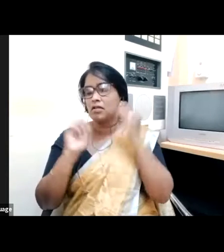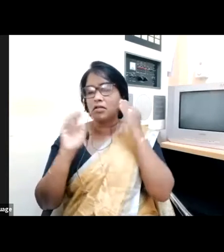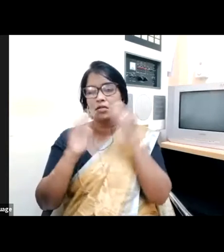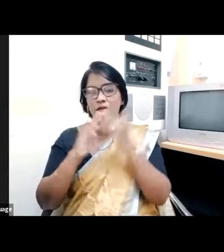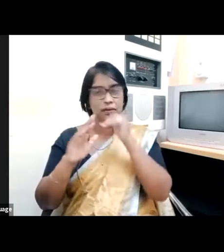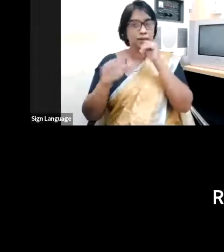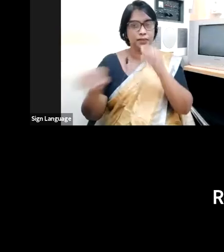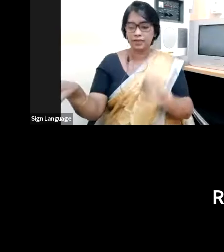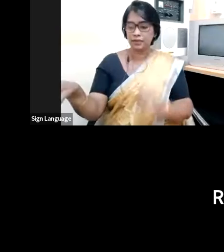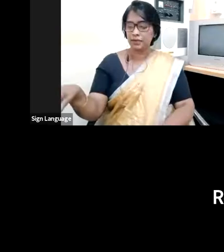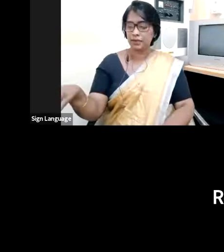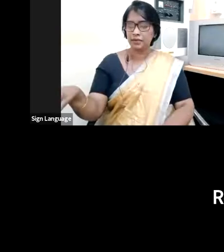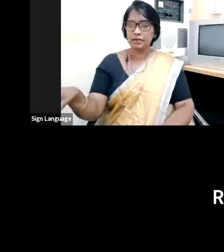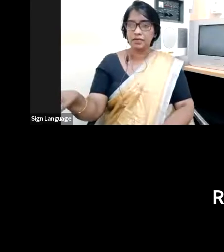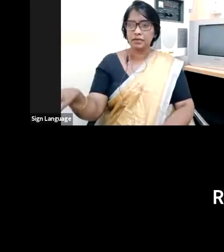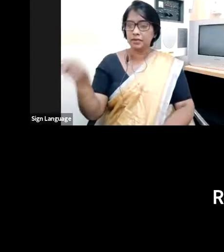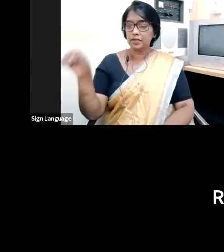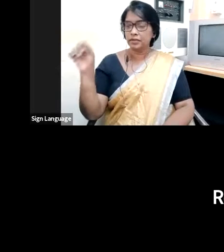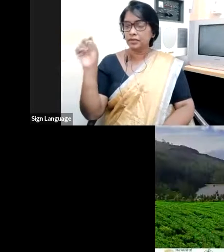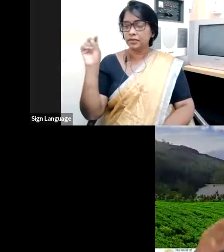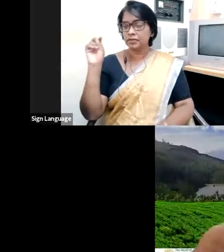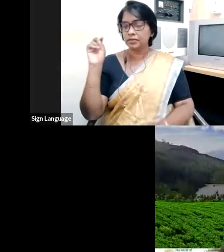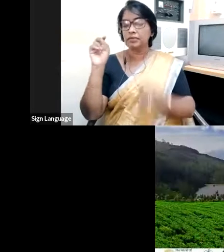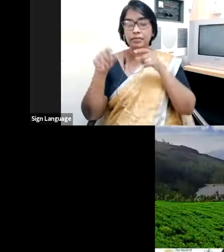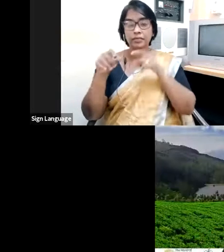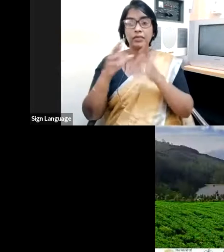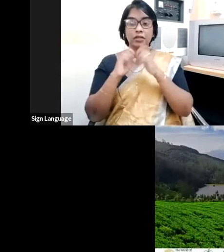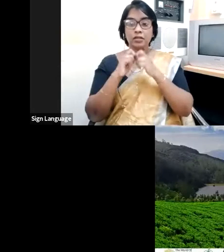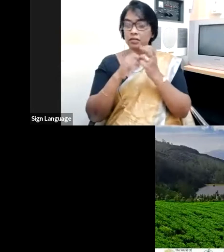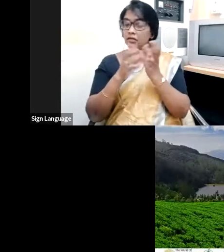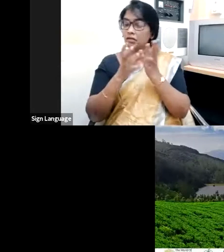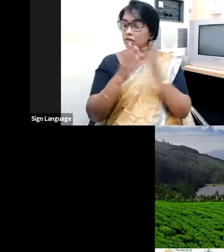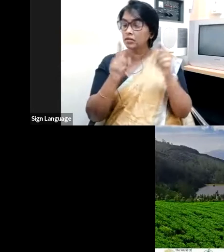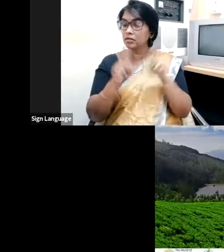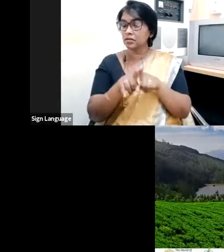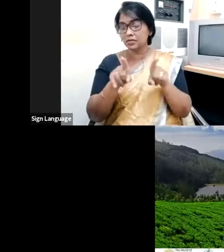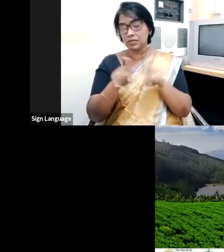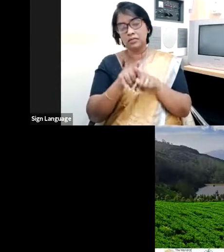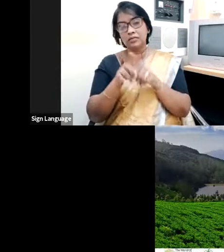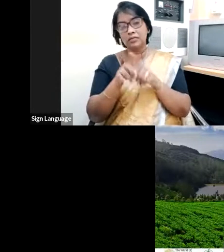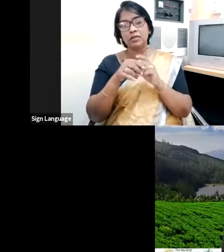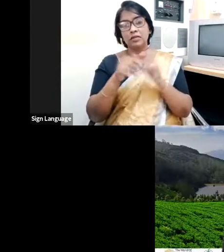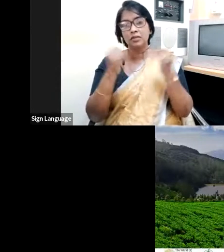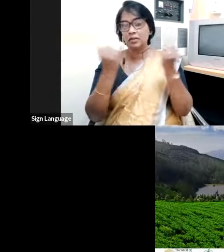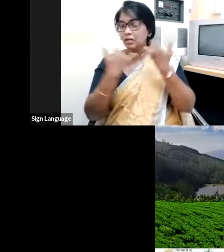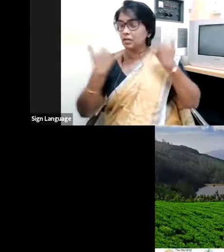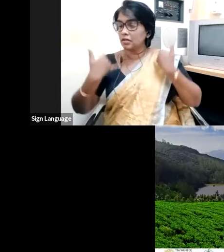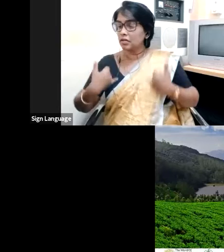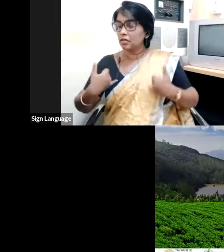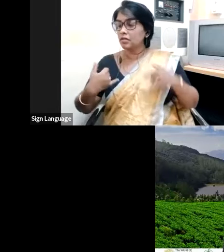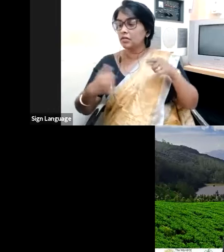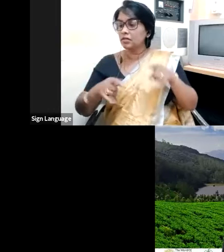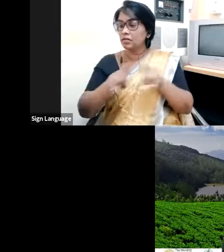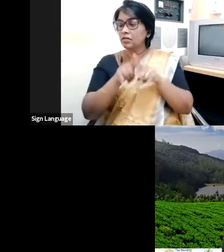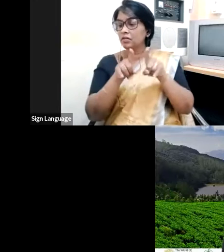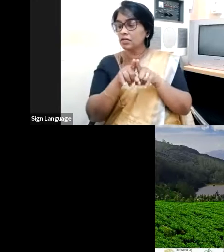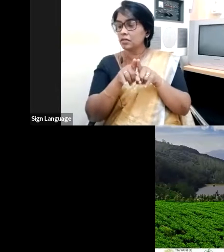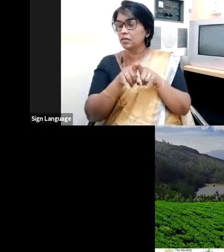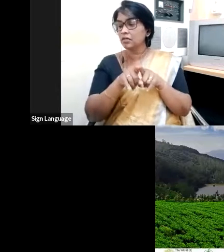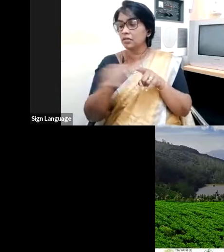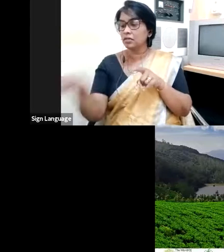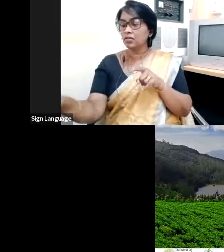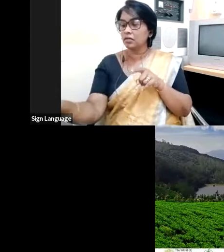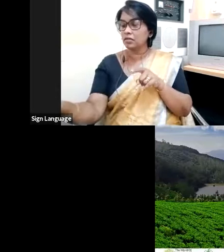solution and not the pollution. Roshan, over to you. Right. Thank you, Dr. Ravi, and good morning to you, ladies